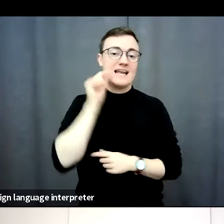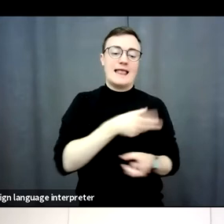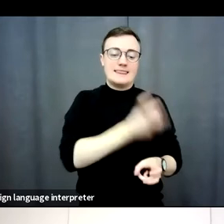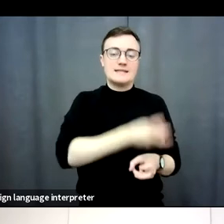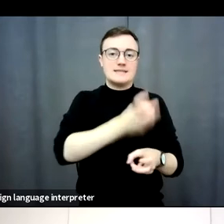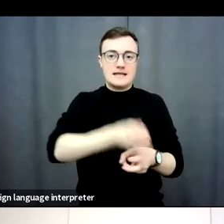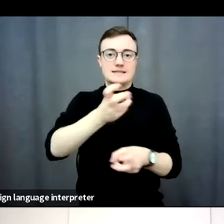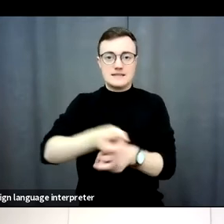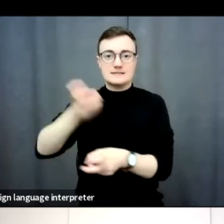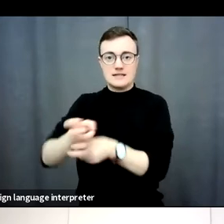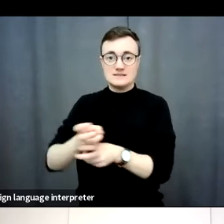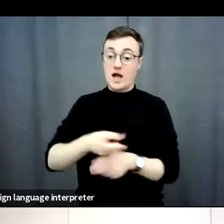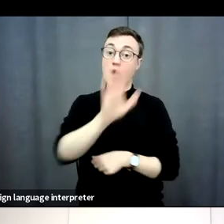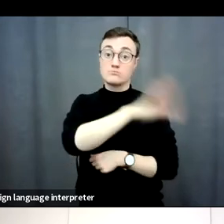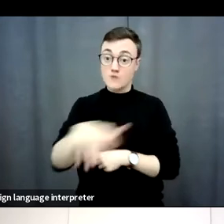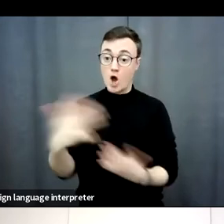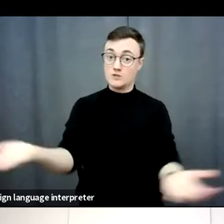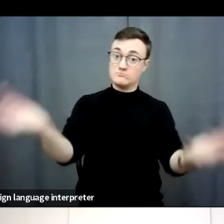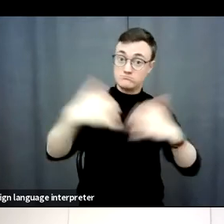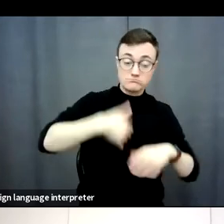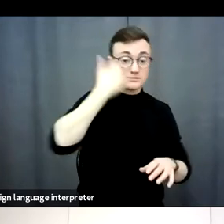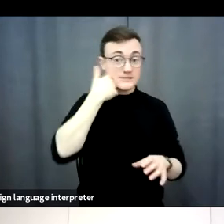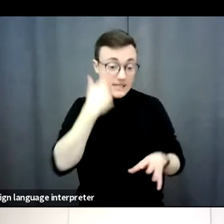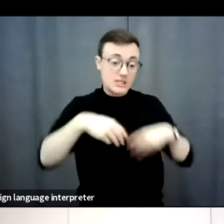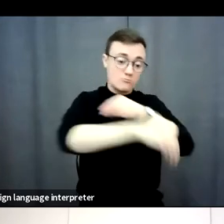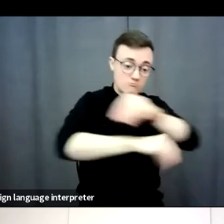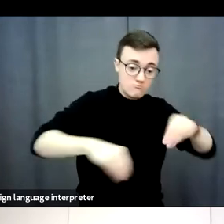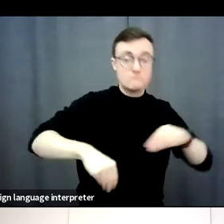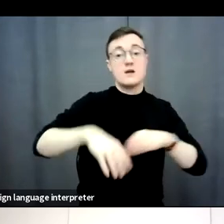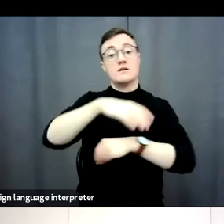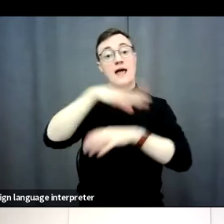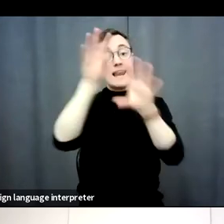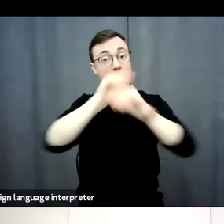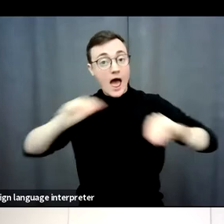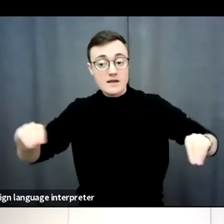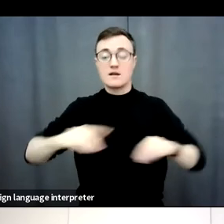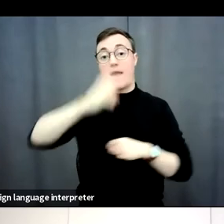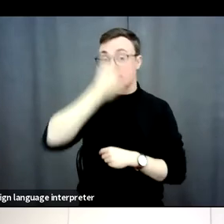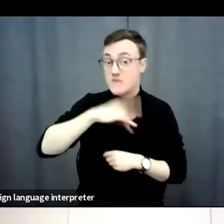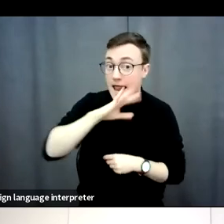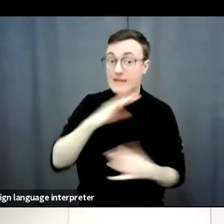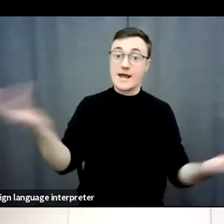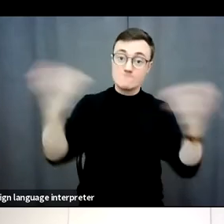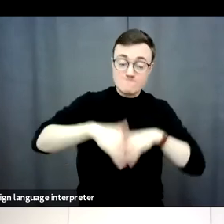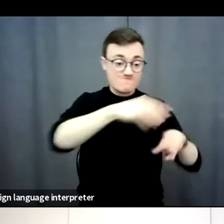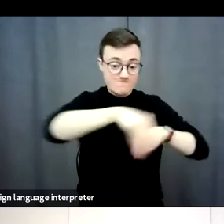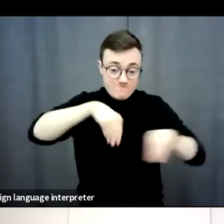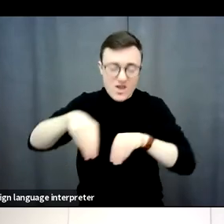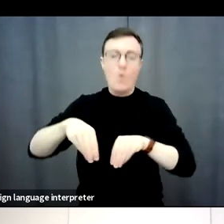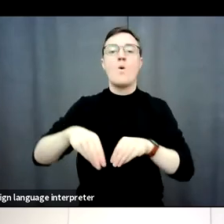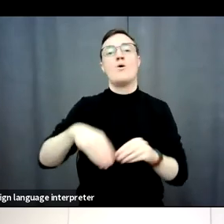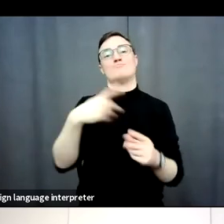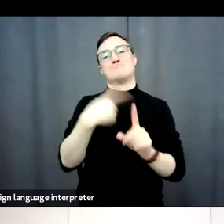together with children, teachers, and parents, and the responses were positive. The boxes arrived